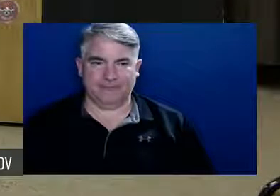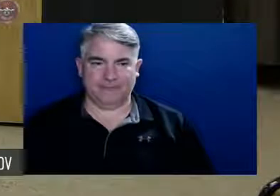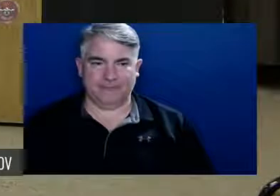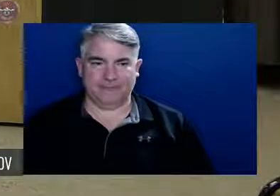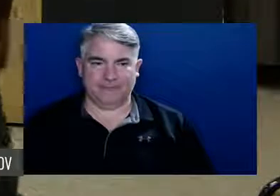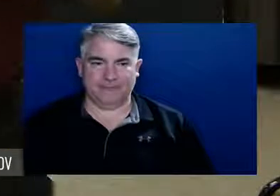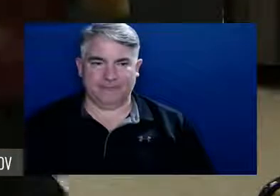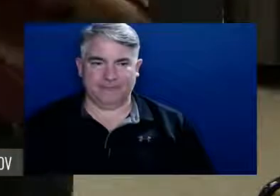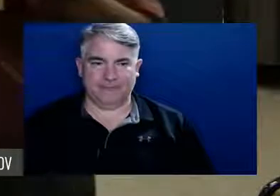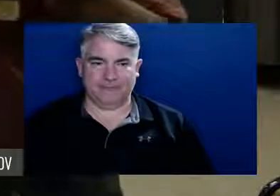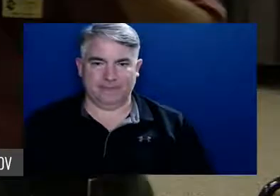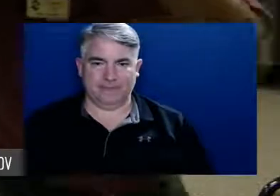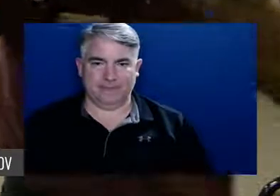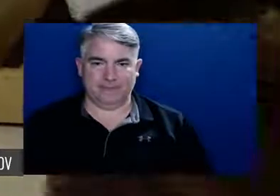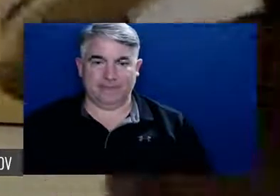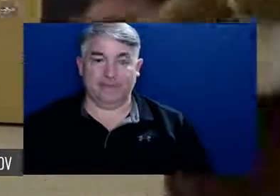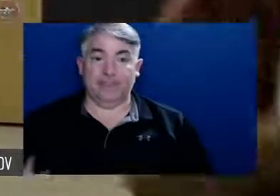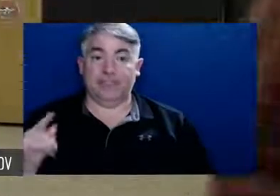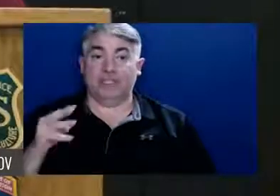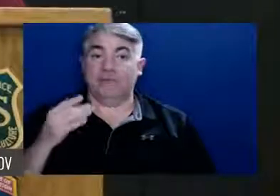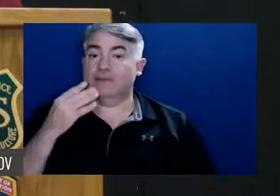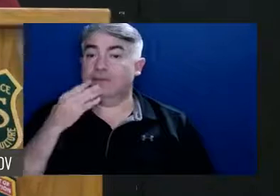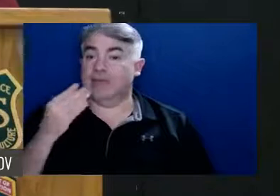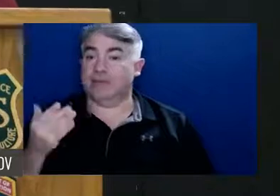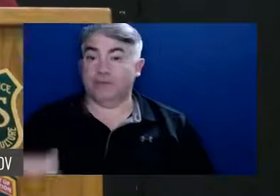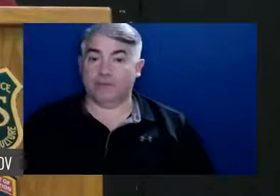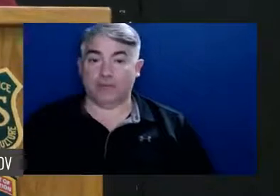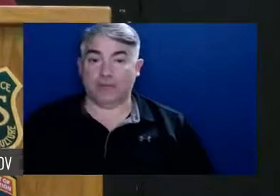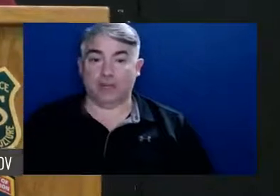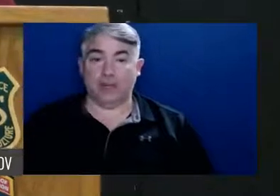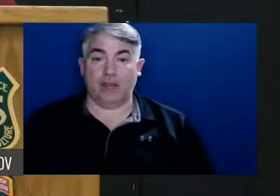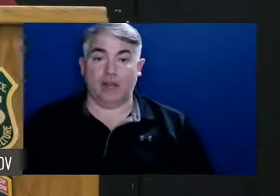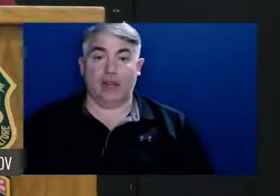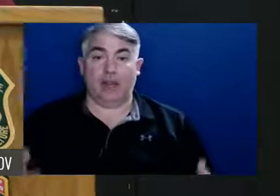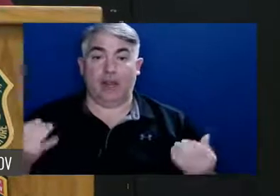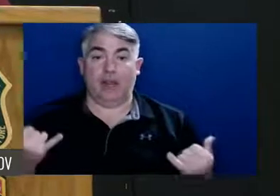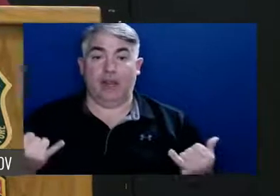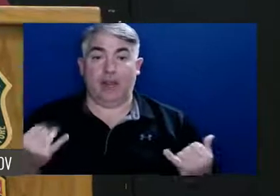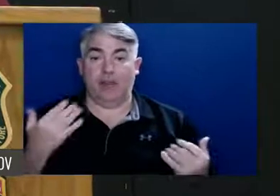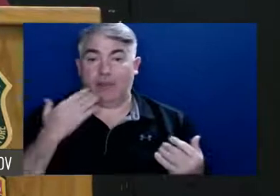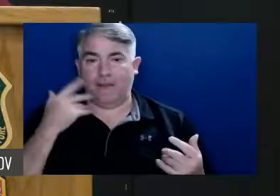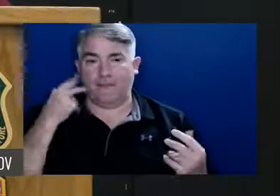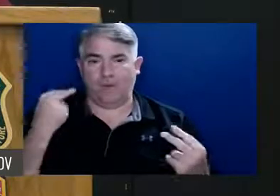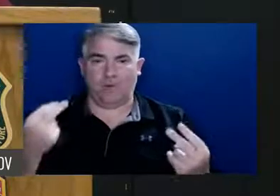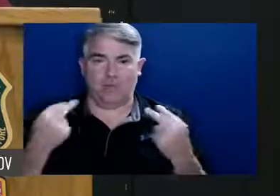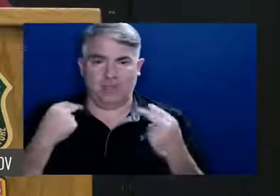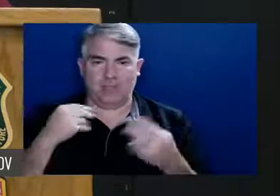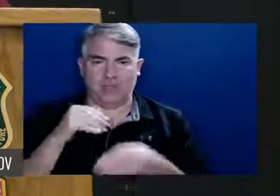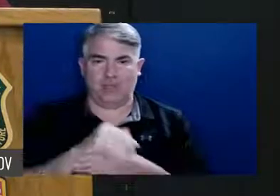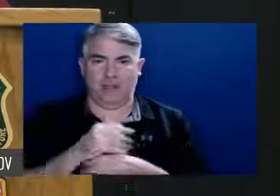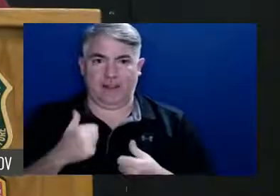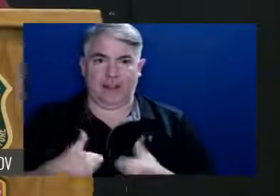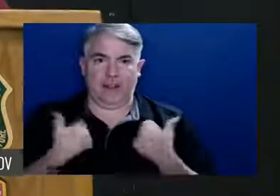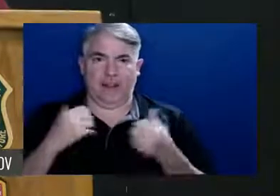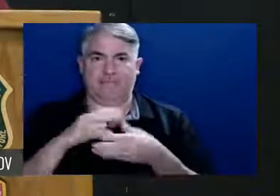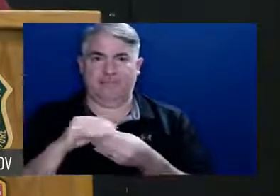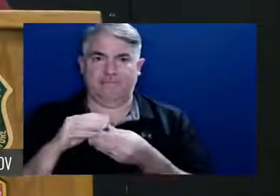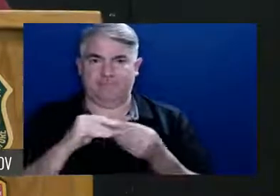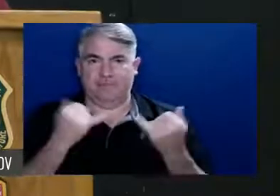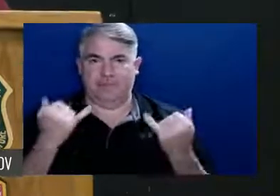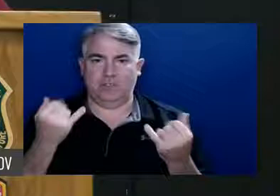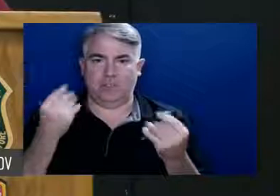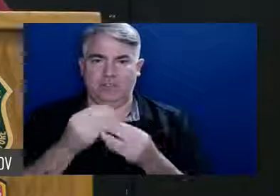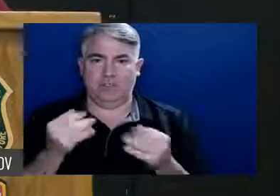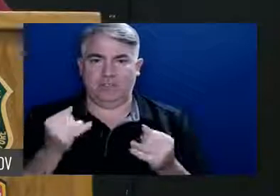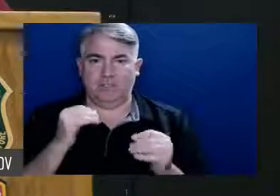Thank you, Evans. We'd like to thank you for watching our Facebook Live this evening. We'll continue to answer those questions on Facebook that may